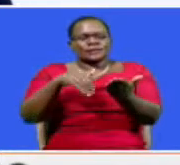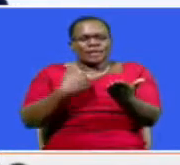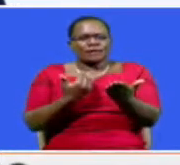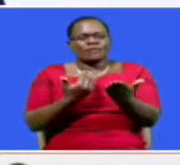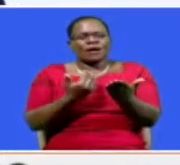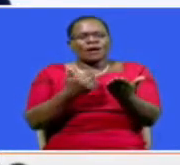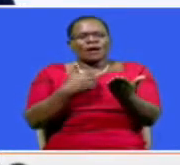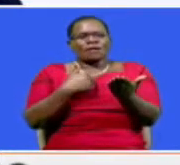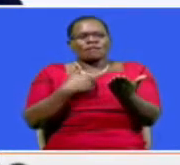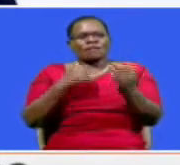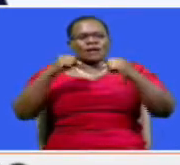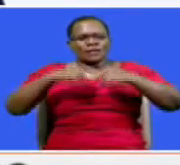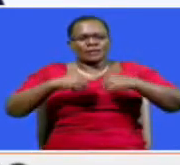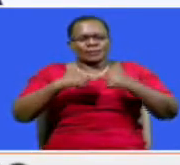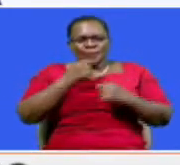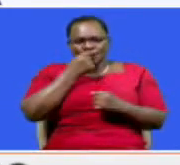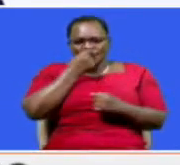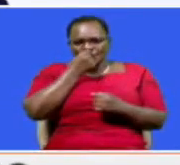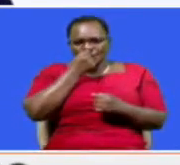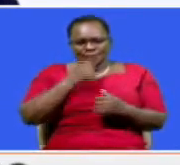really excited about being here.